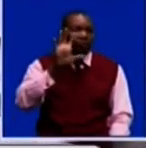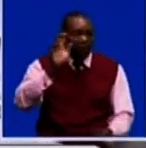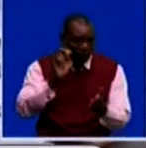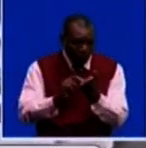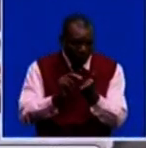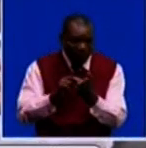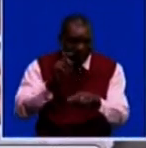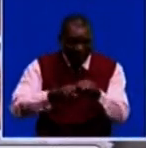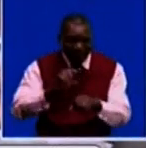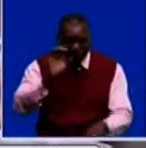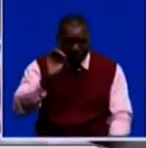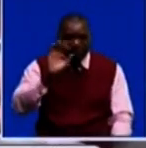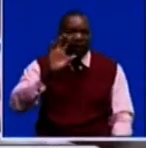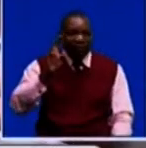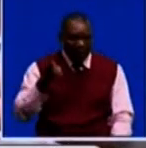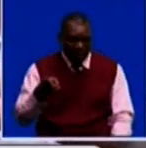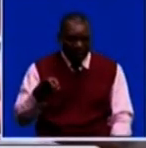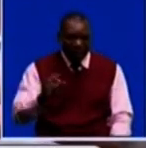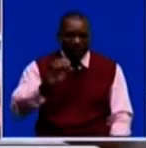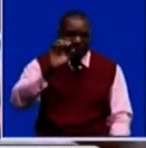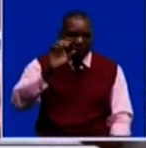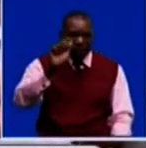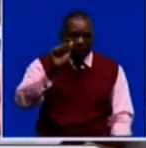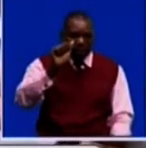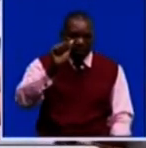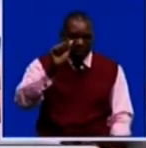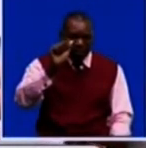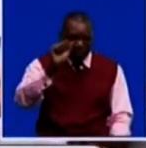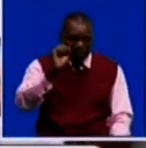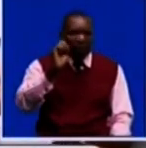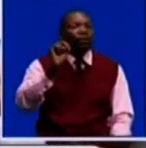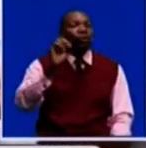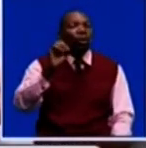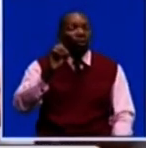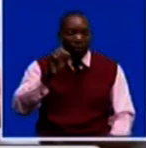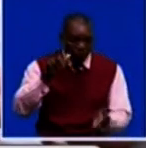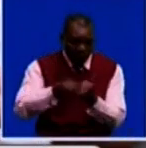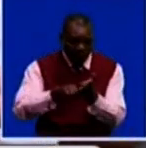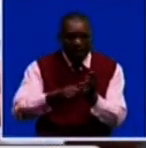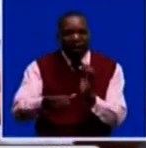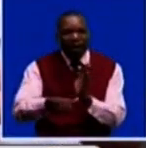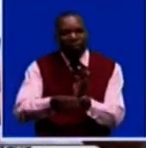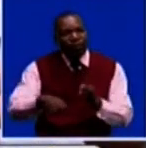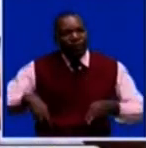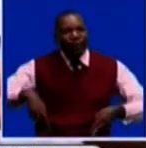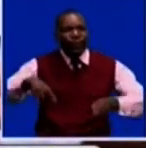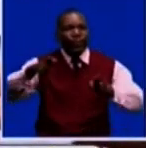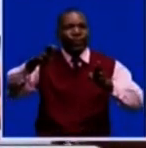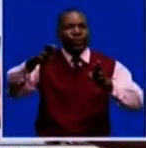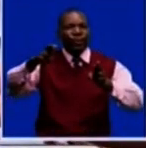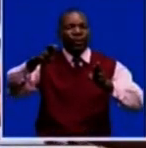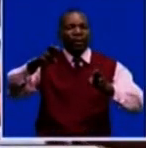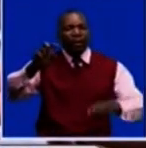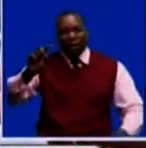at 05 hours at the Europa Casino along Kafue Road in Lusaka. And another one